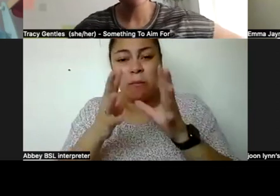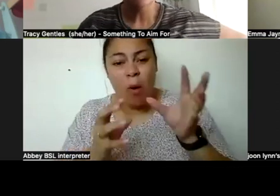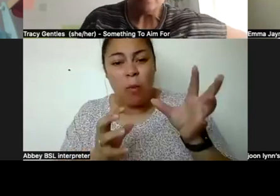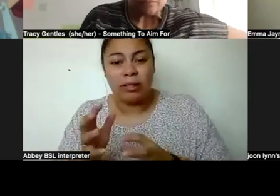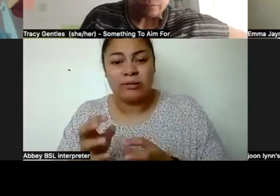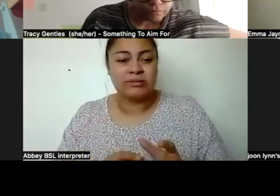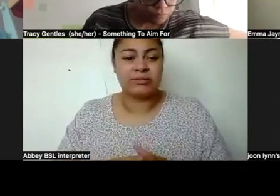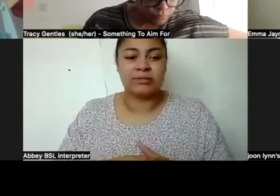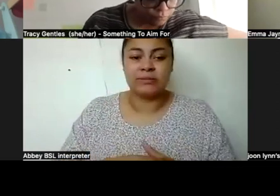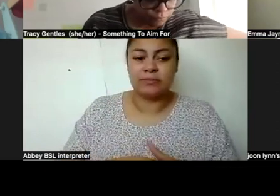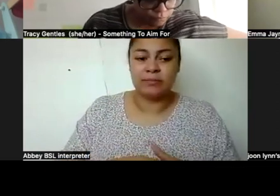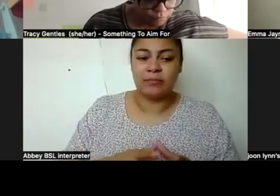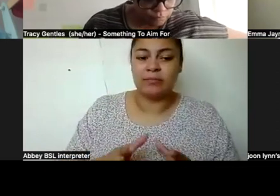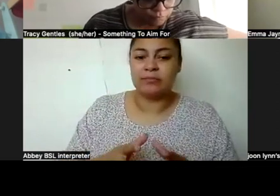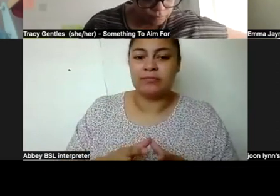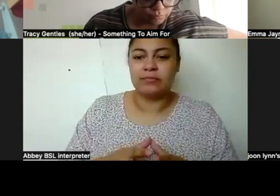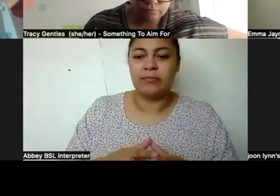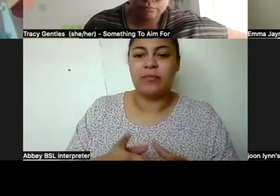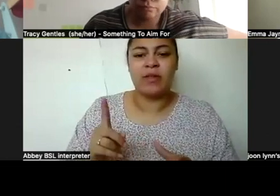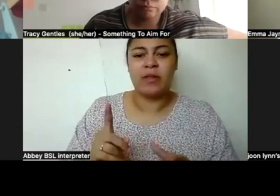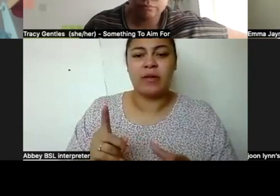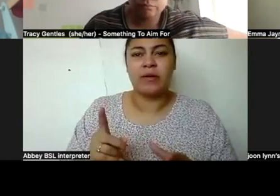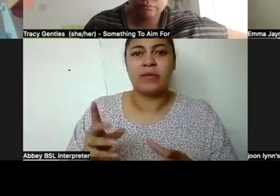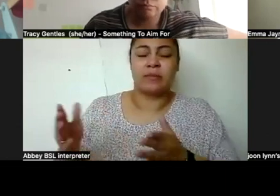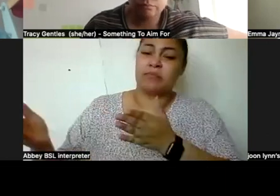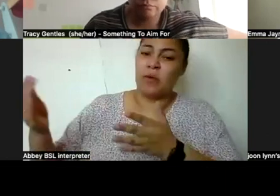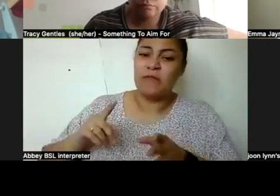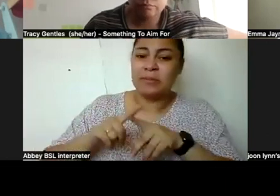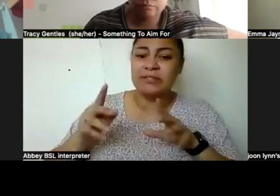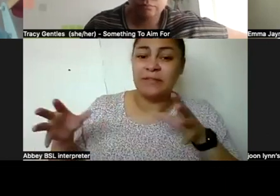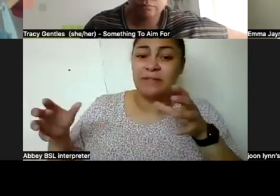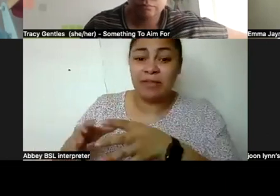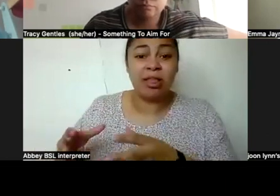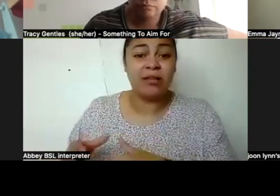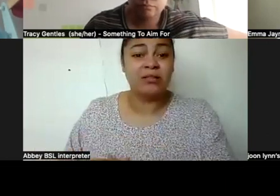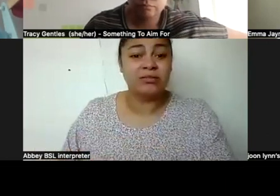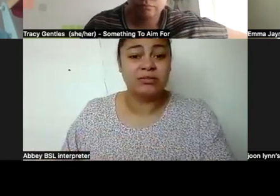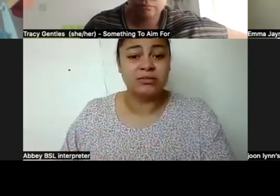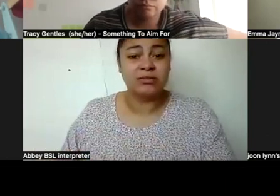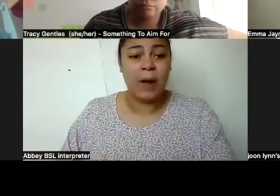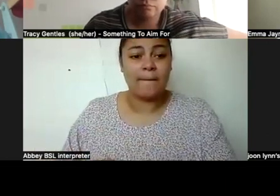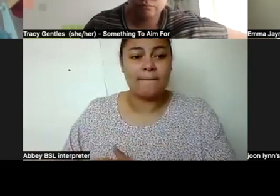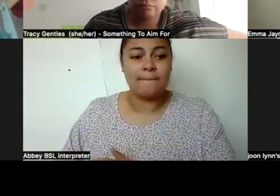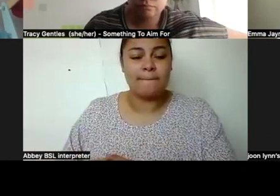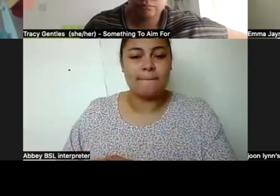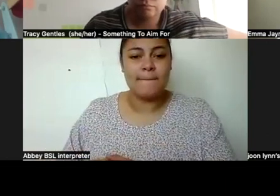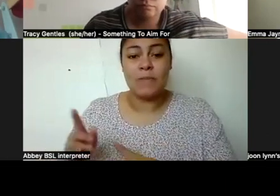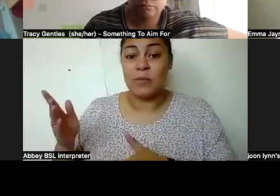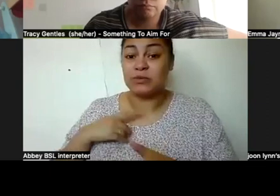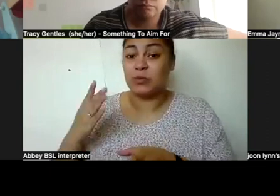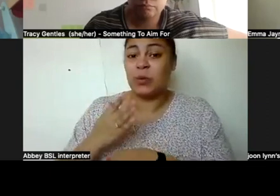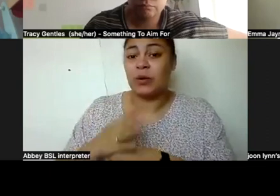maybe make more sense than something inherited from a different field? So really owning the mediums and the structures in which we work